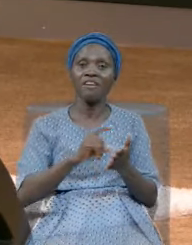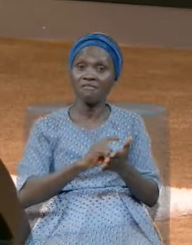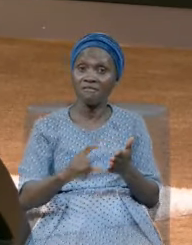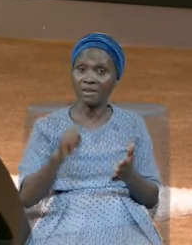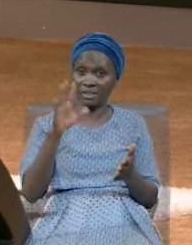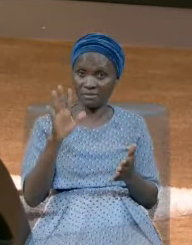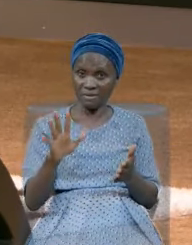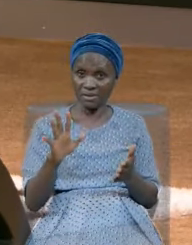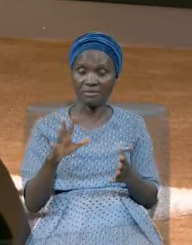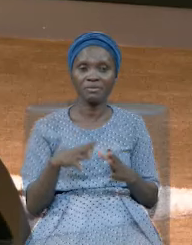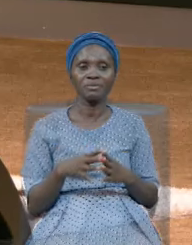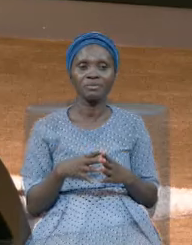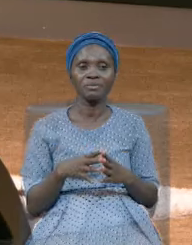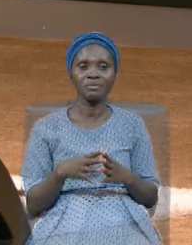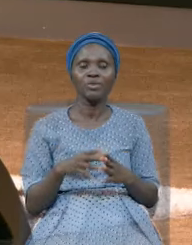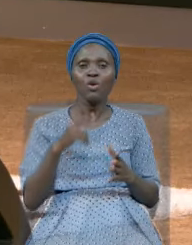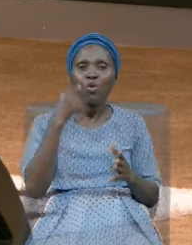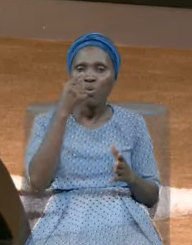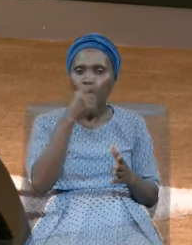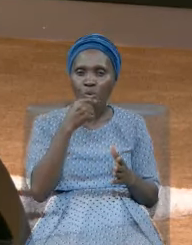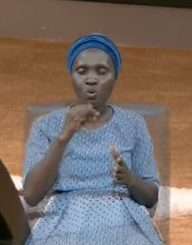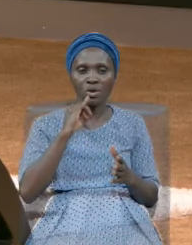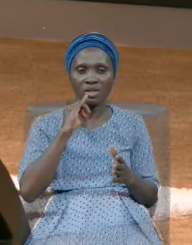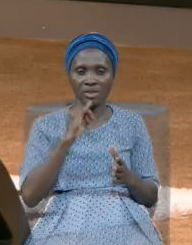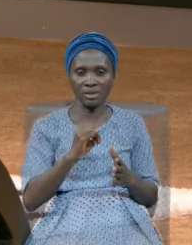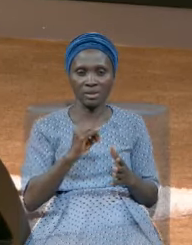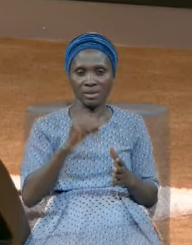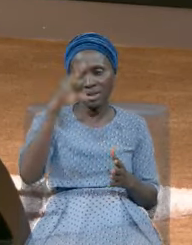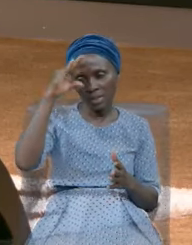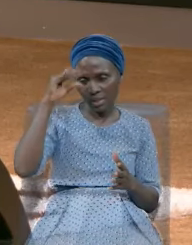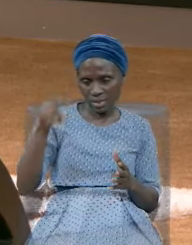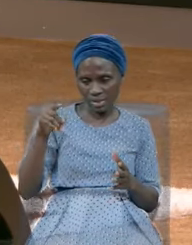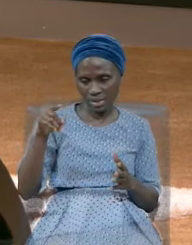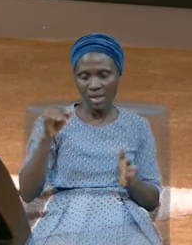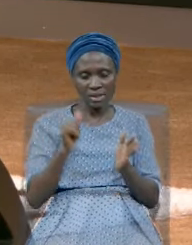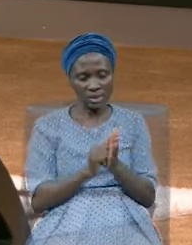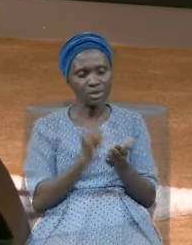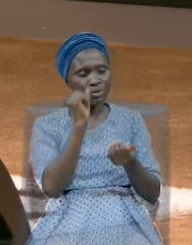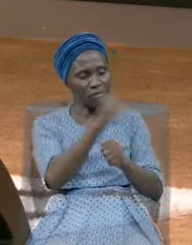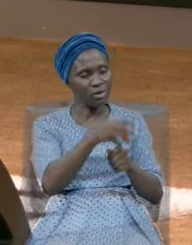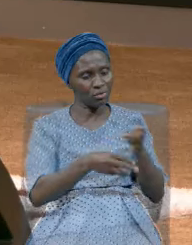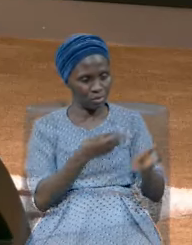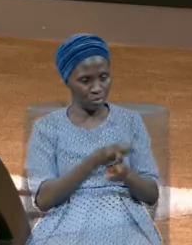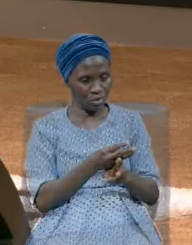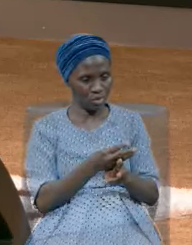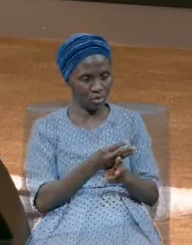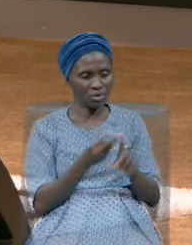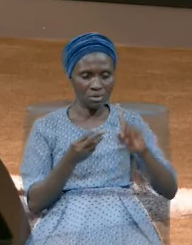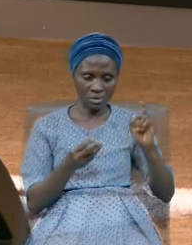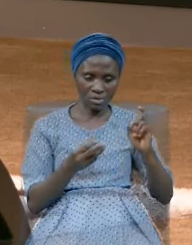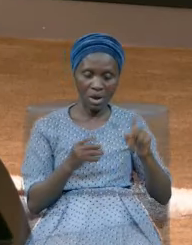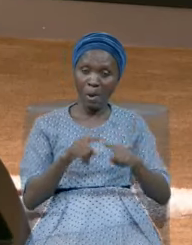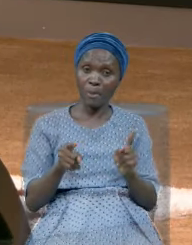verse 5, who is he that overcometh the world but he